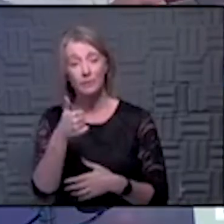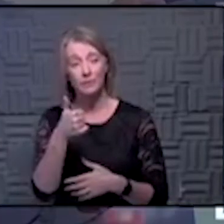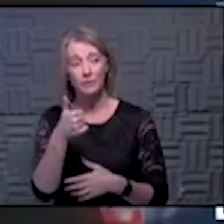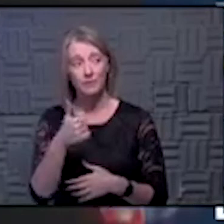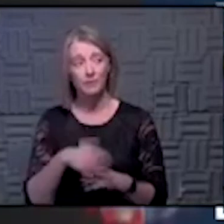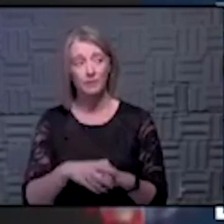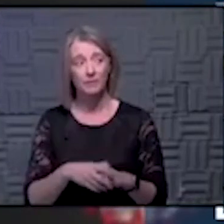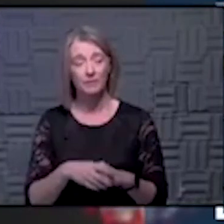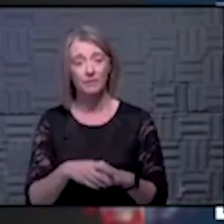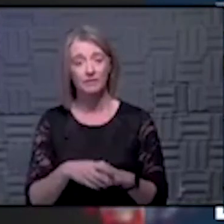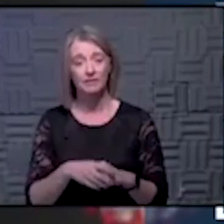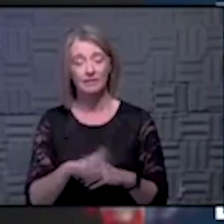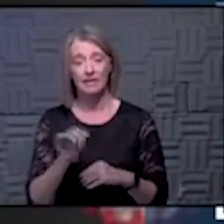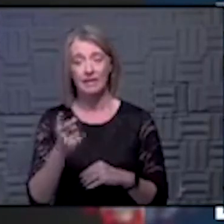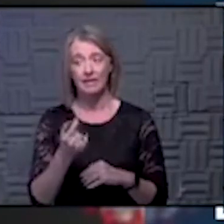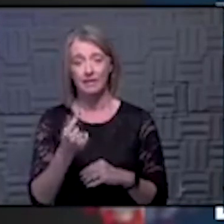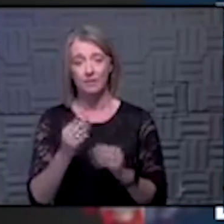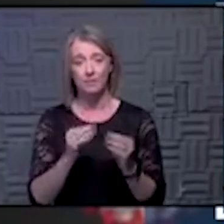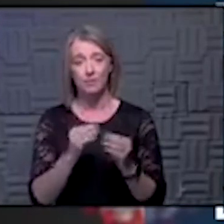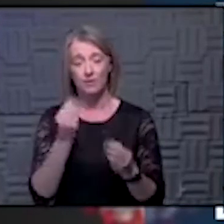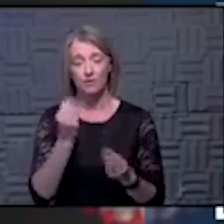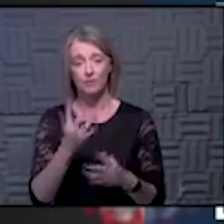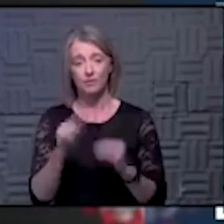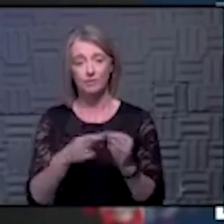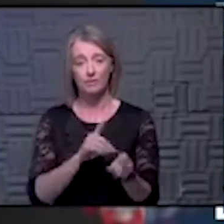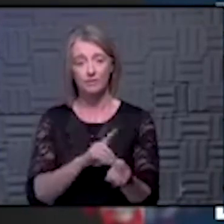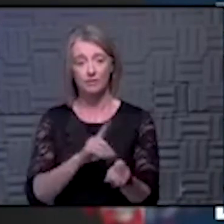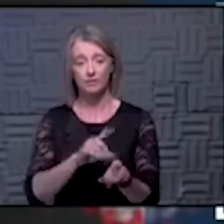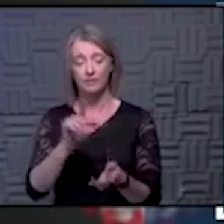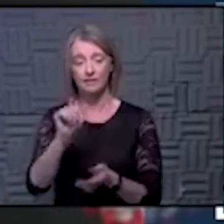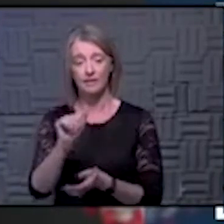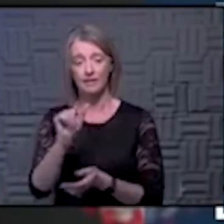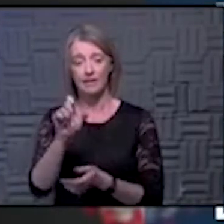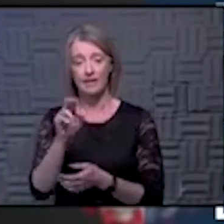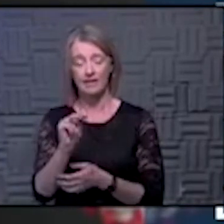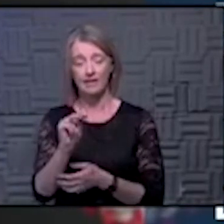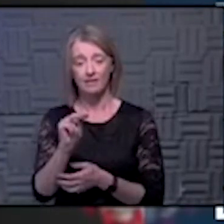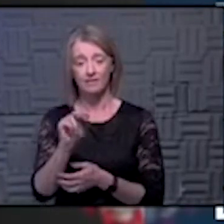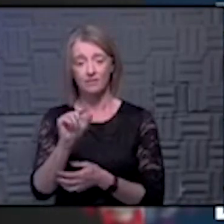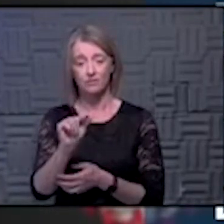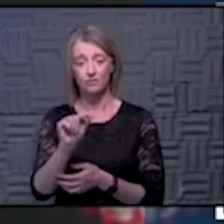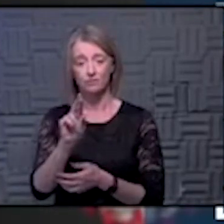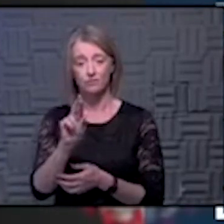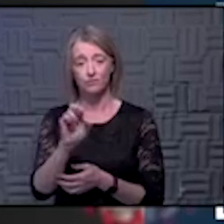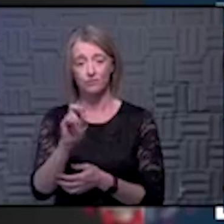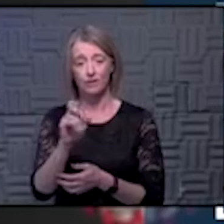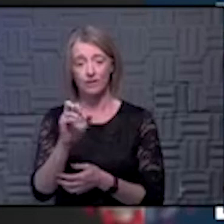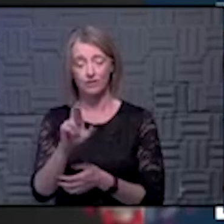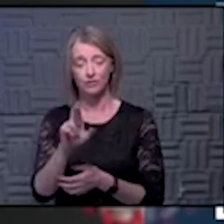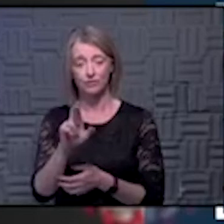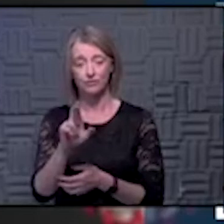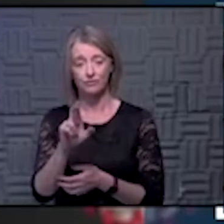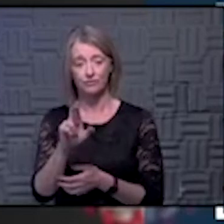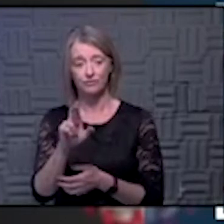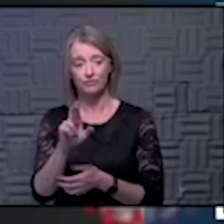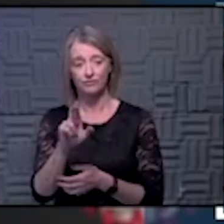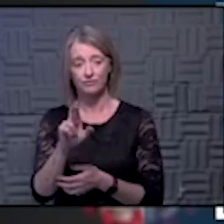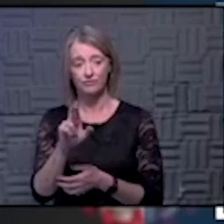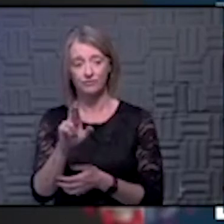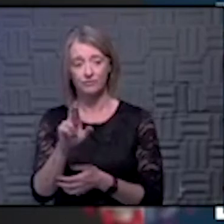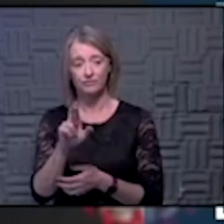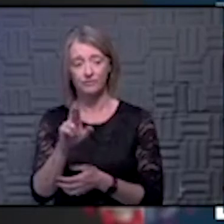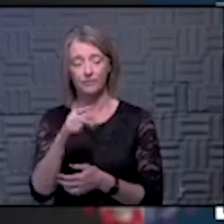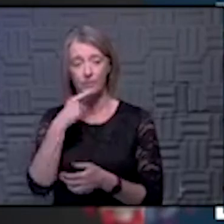tomorrow, a little bit of information from Dr. Alan Greiner, the Chief Medical Officer for the Unified Government Public